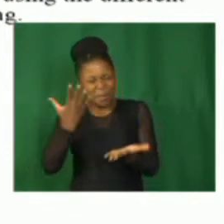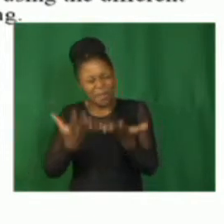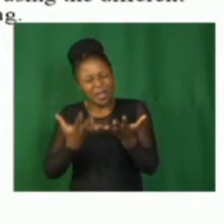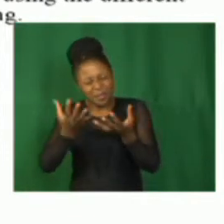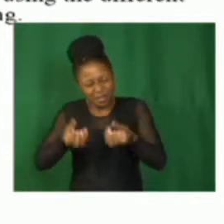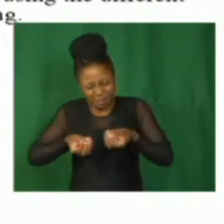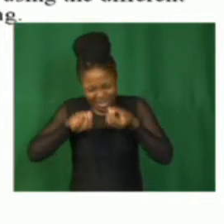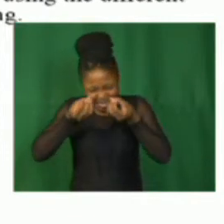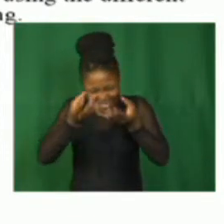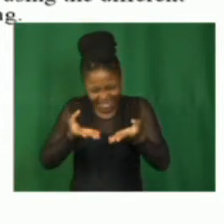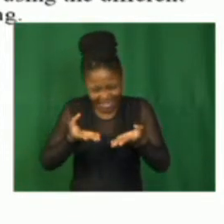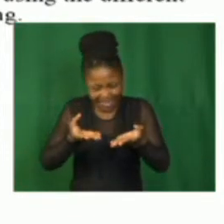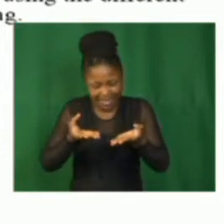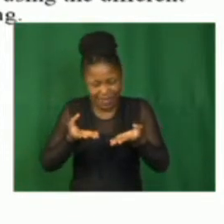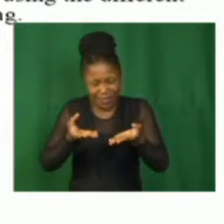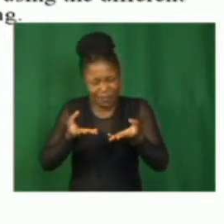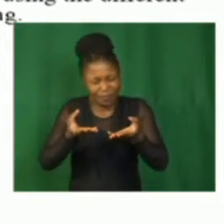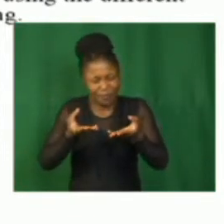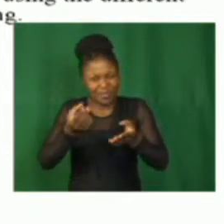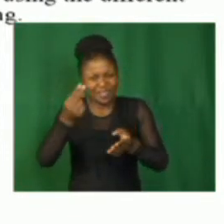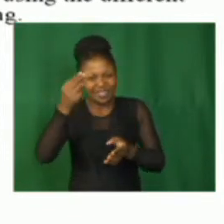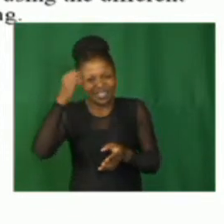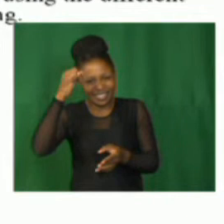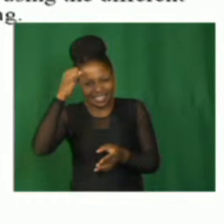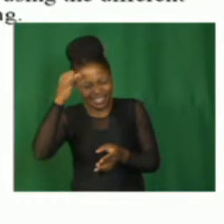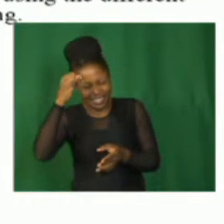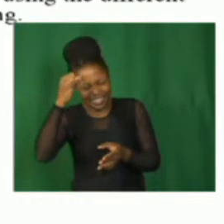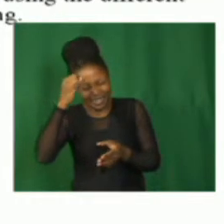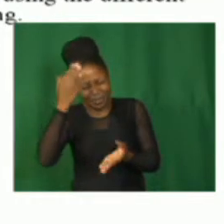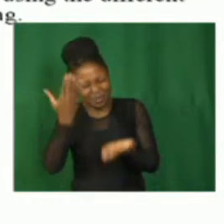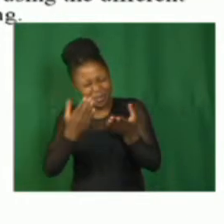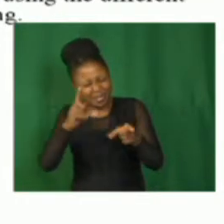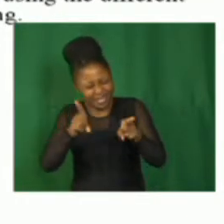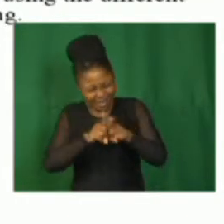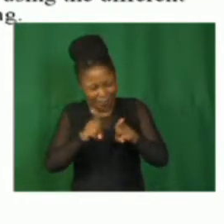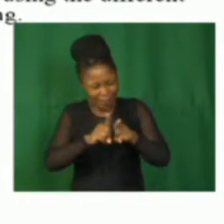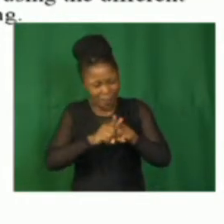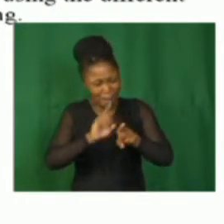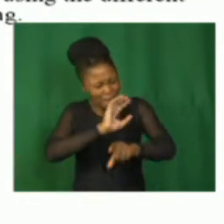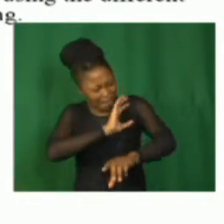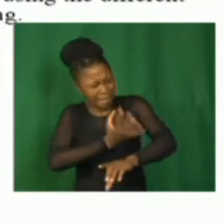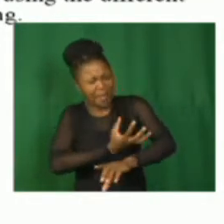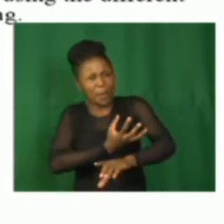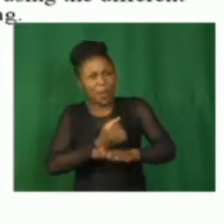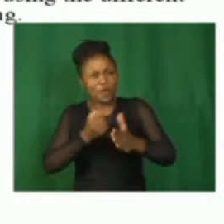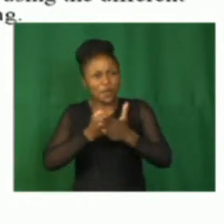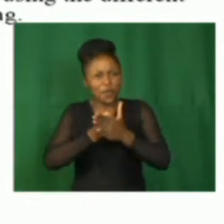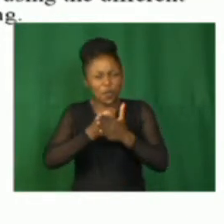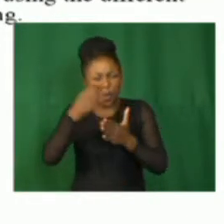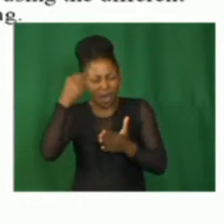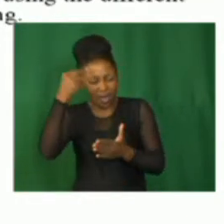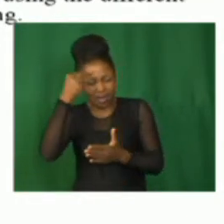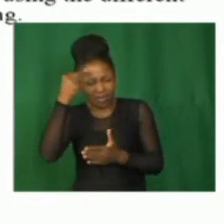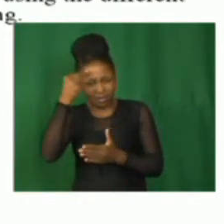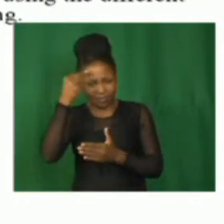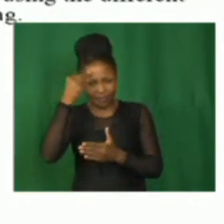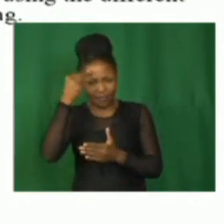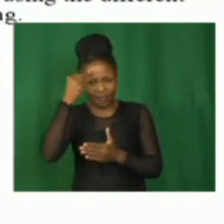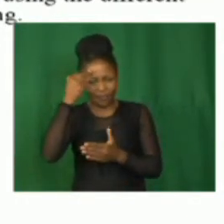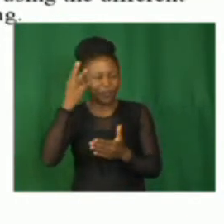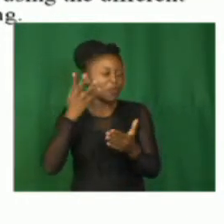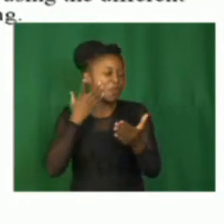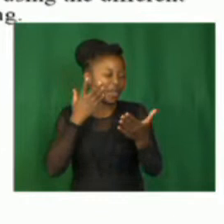to understand. The part ability is very important. So we want them to understand as